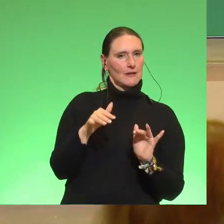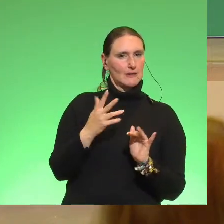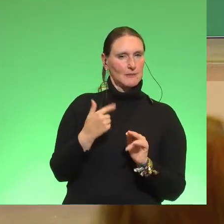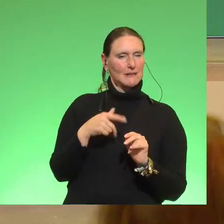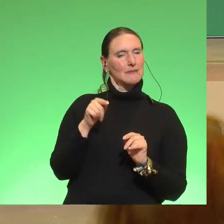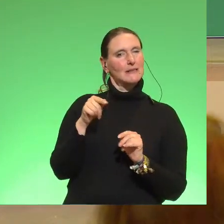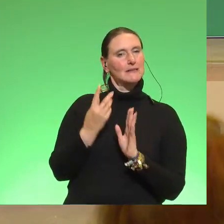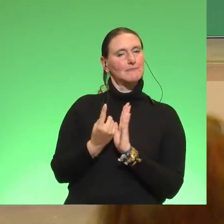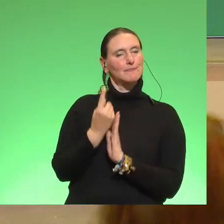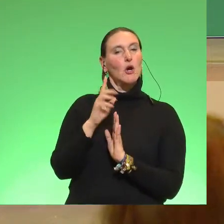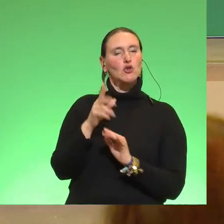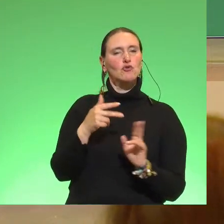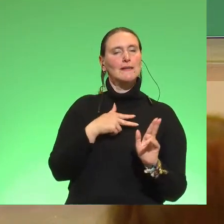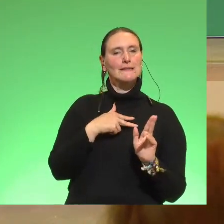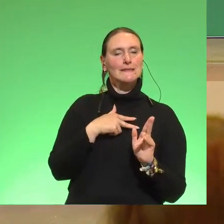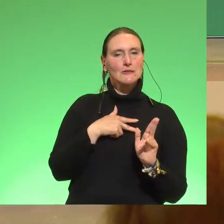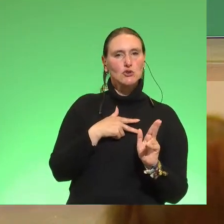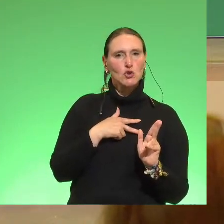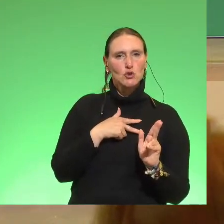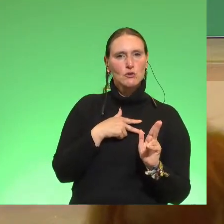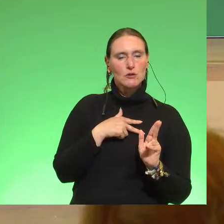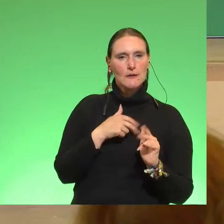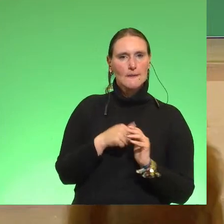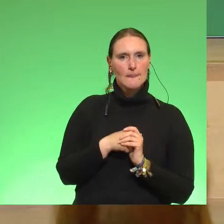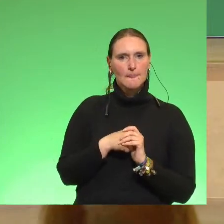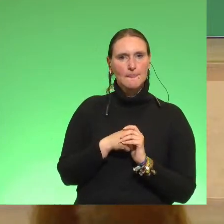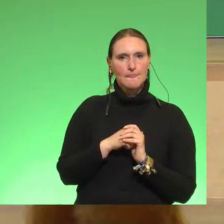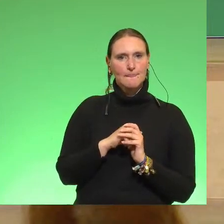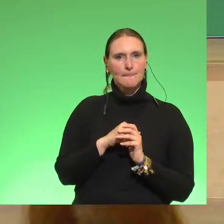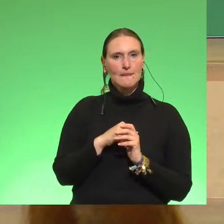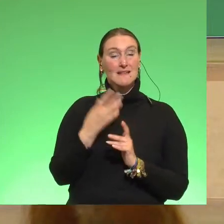yeah, opt for this